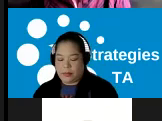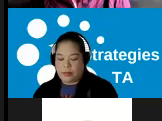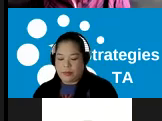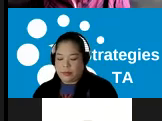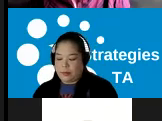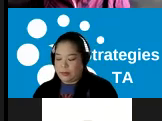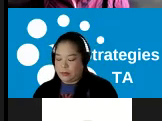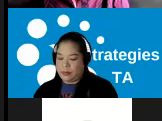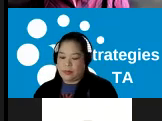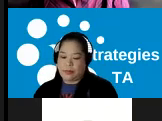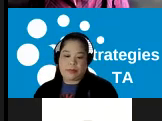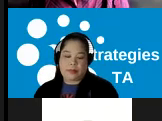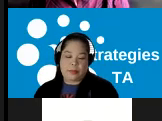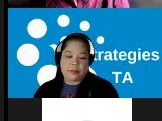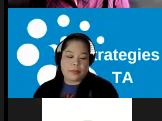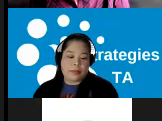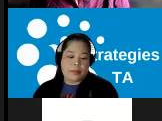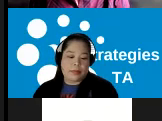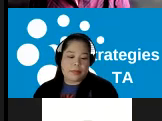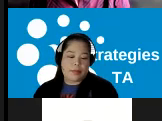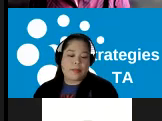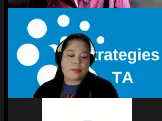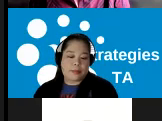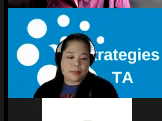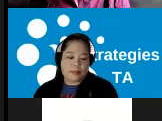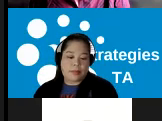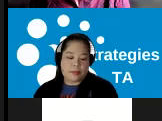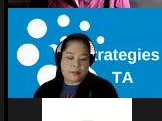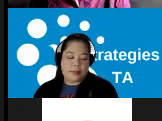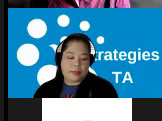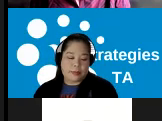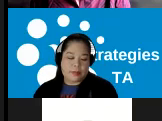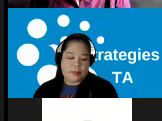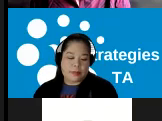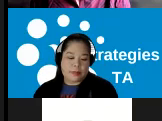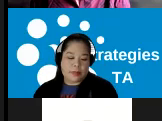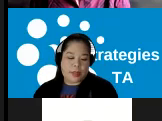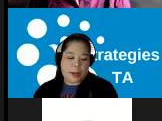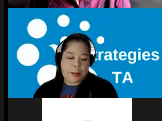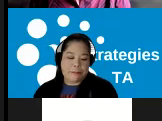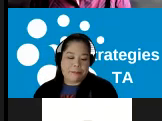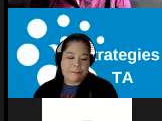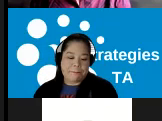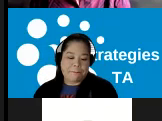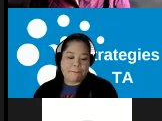I think there are a number of models around wellness. There are a number of things